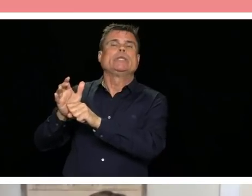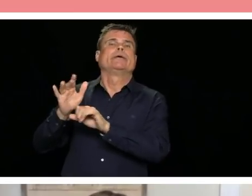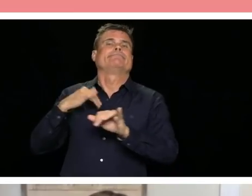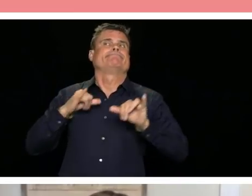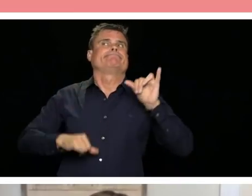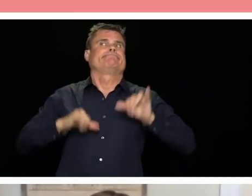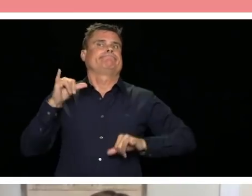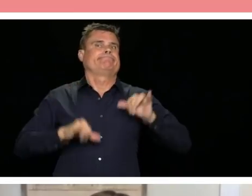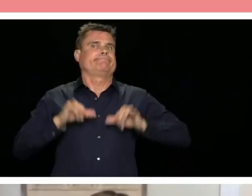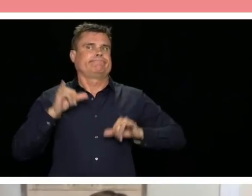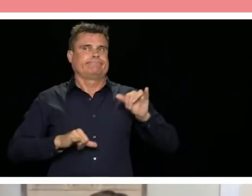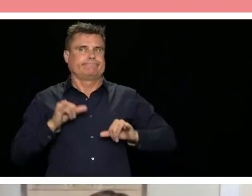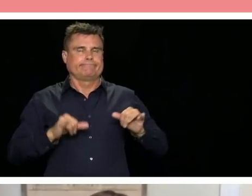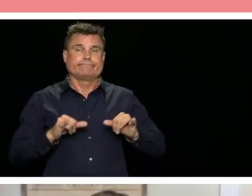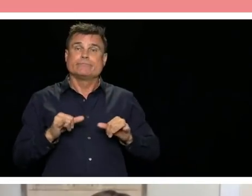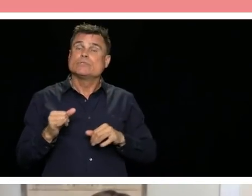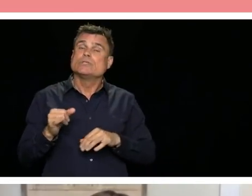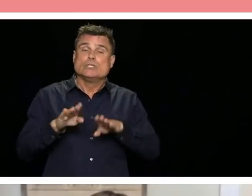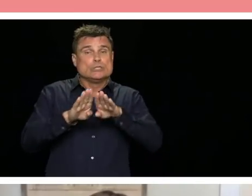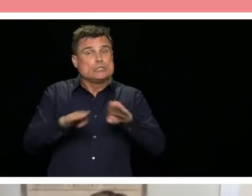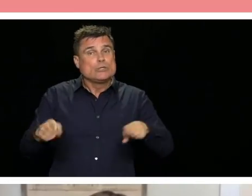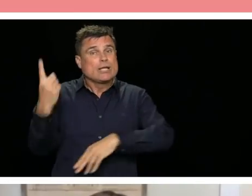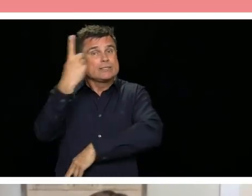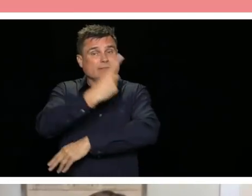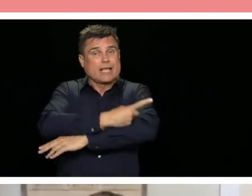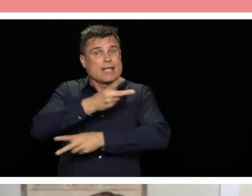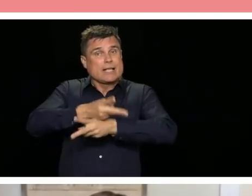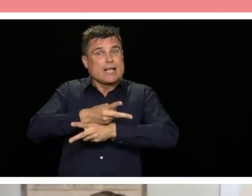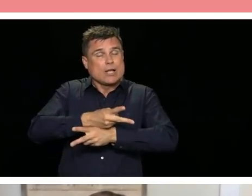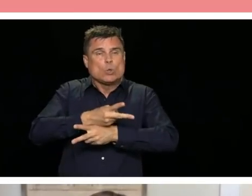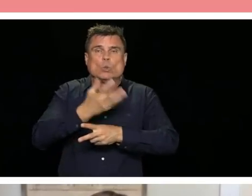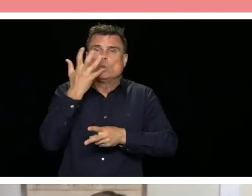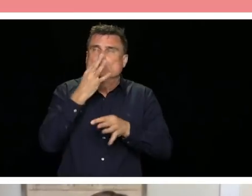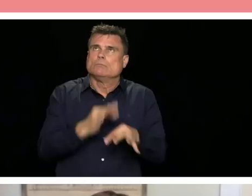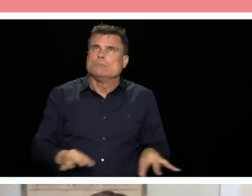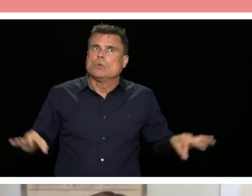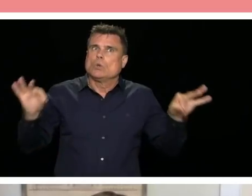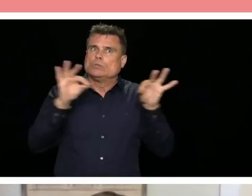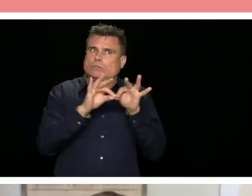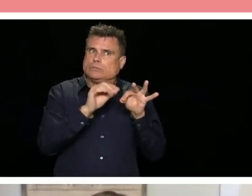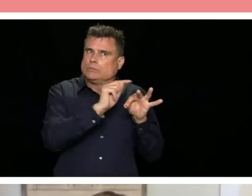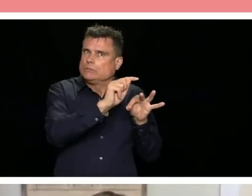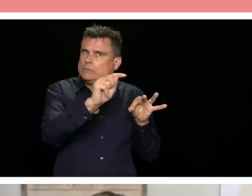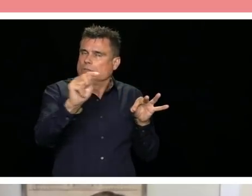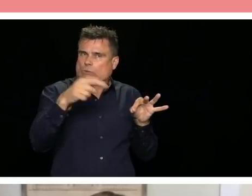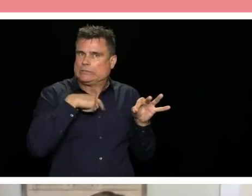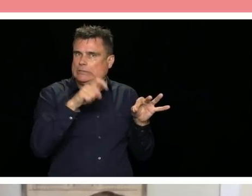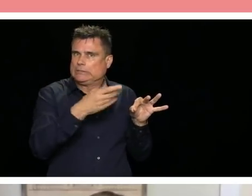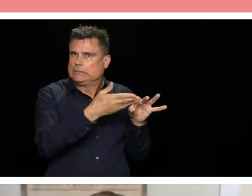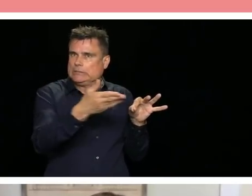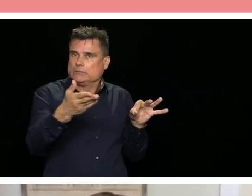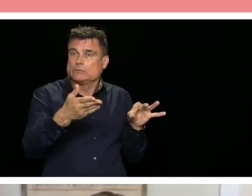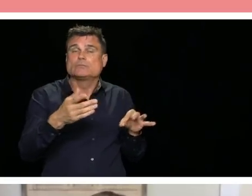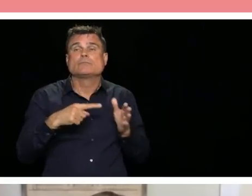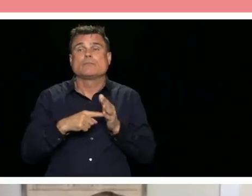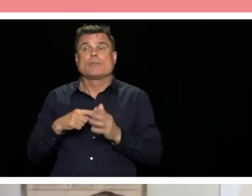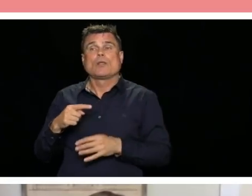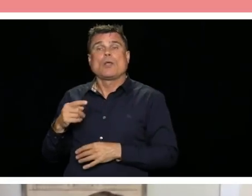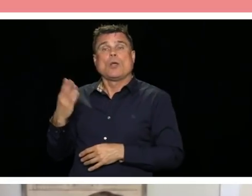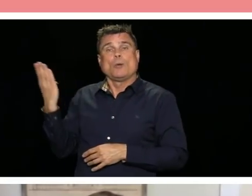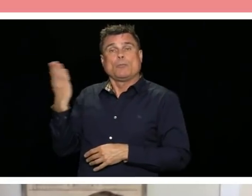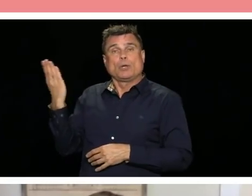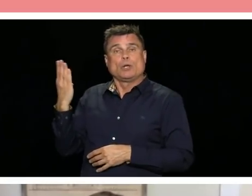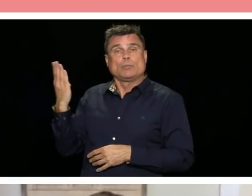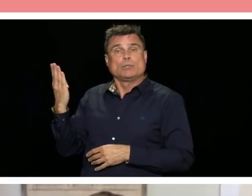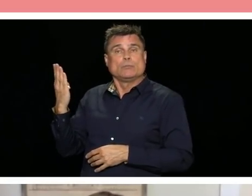got an email from our local Burnaby Board of Trade saying that childcare is one of their top priority. I was so happy to see that, you know, a lot of business communities